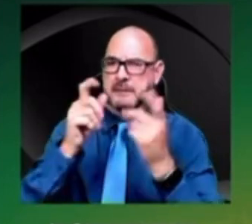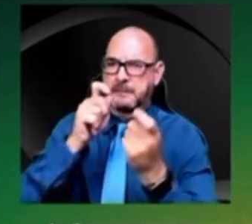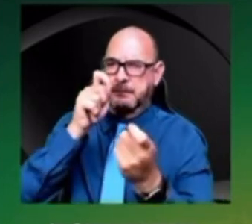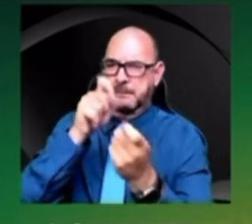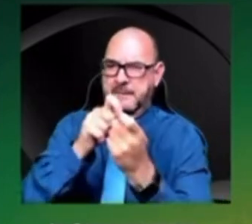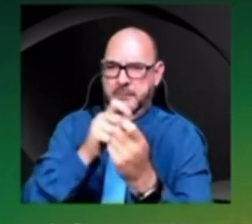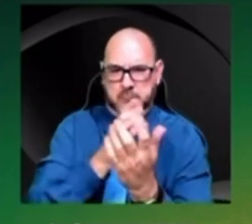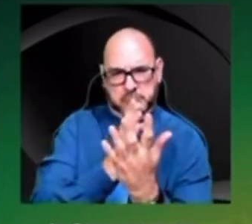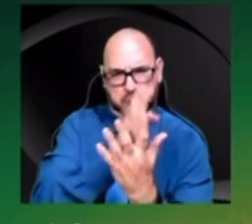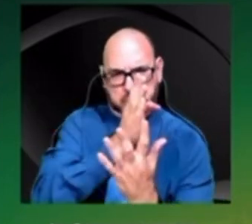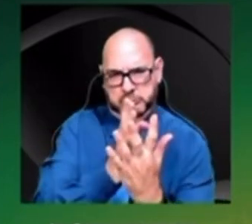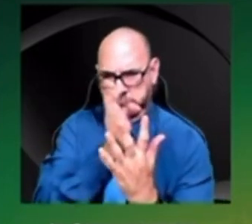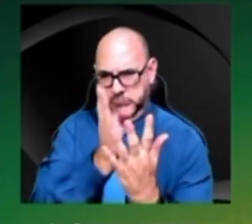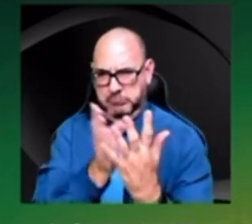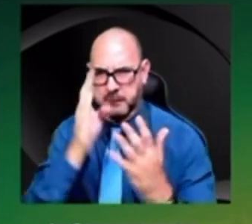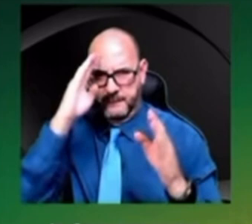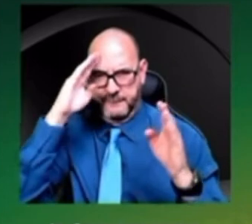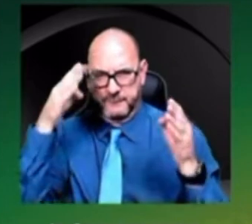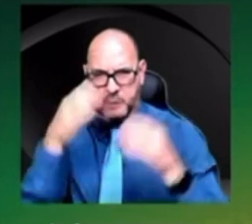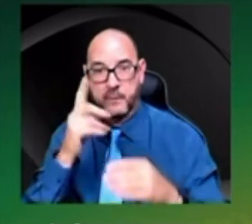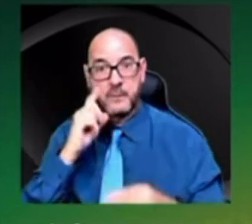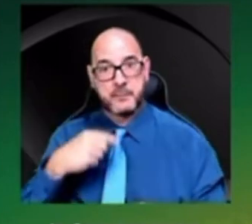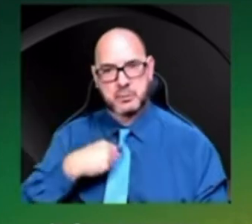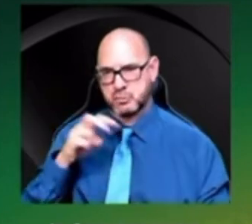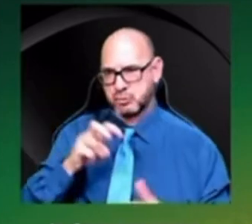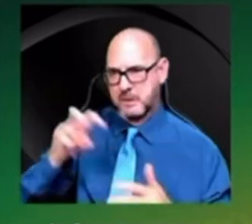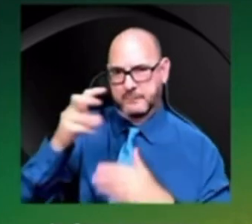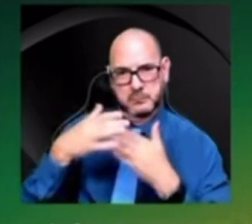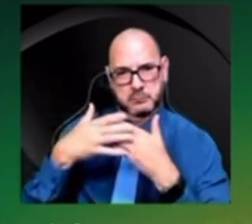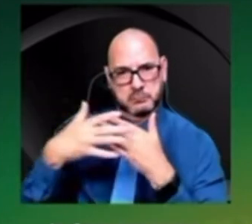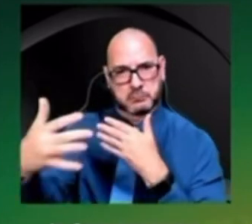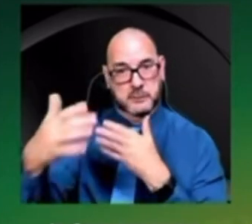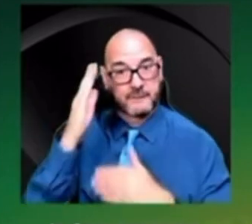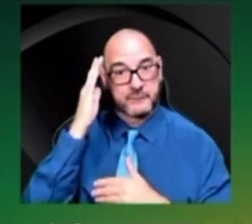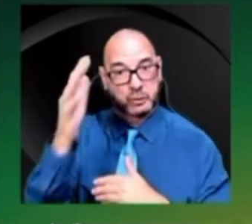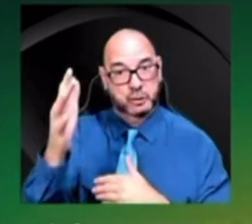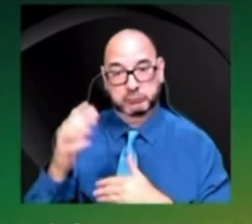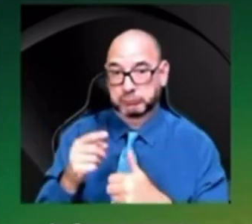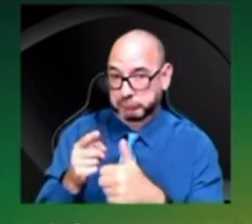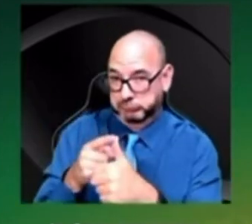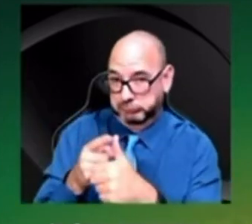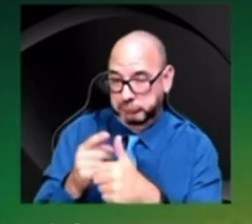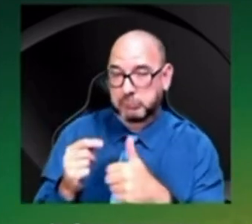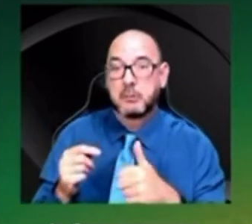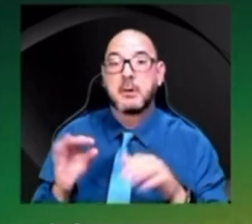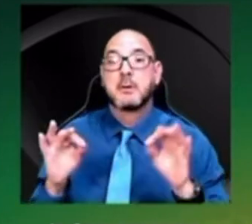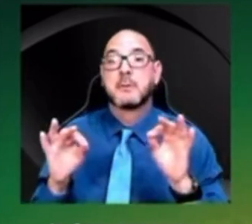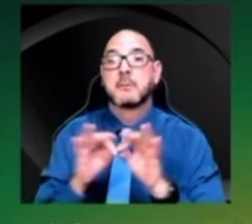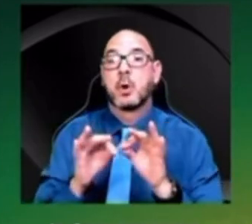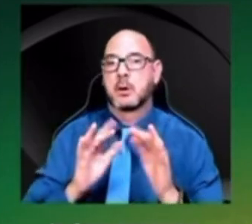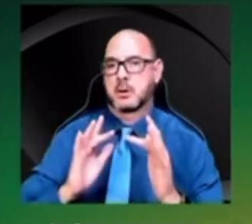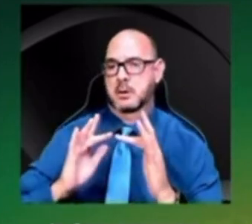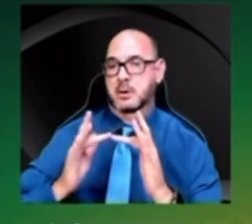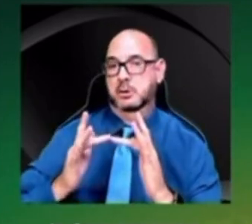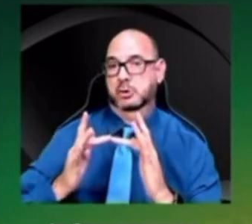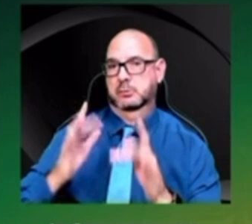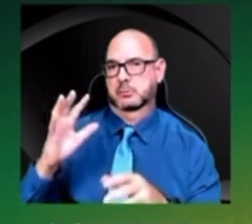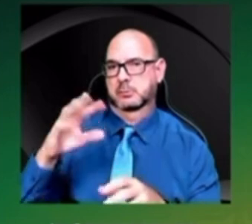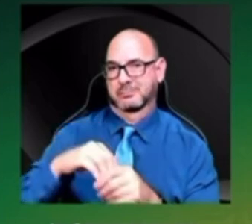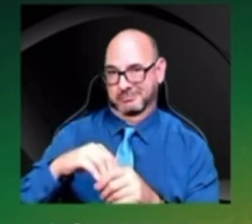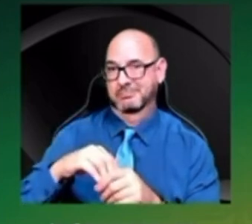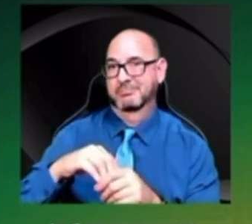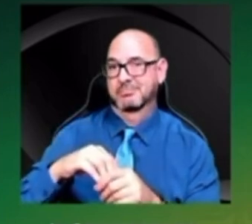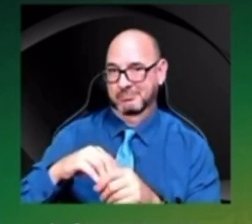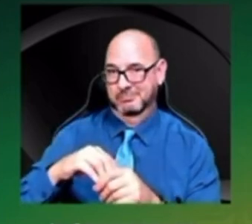going forward. And so one is the importance of digital inclusion, because let's be clear,